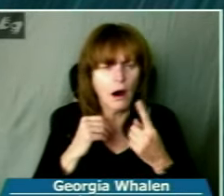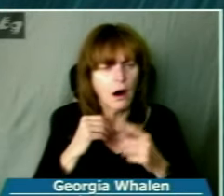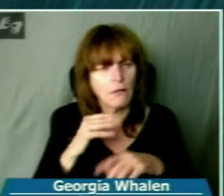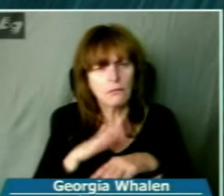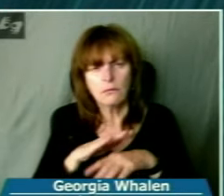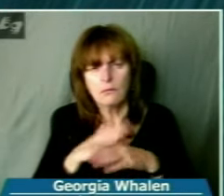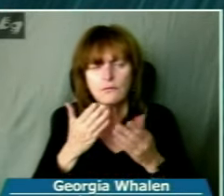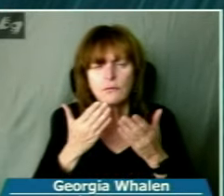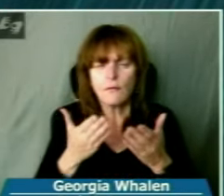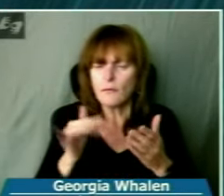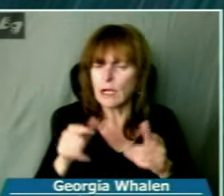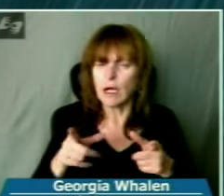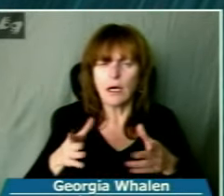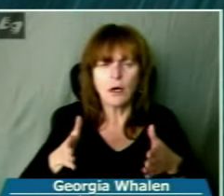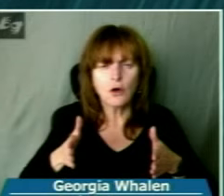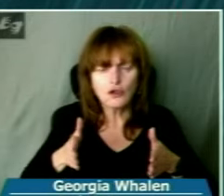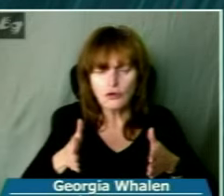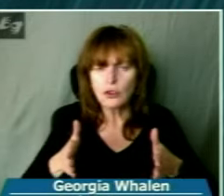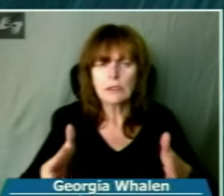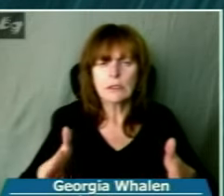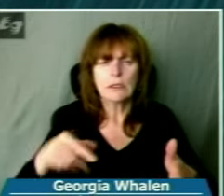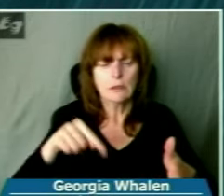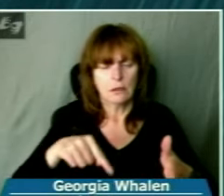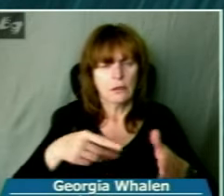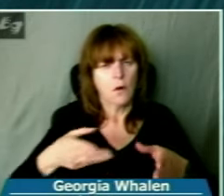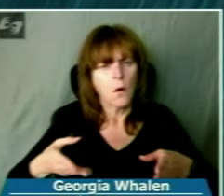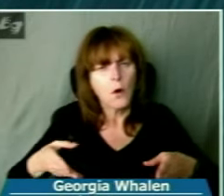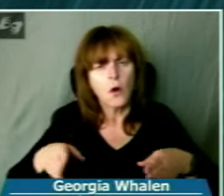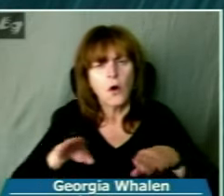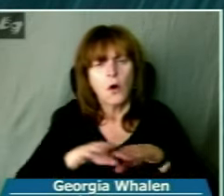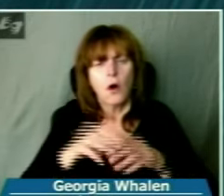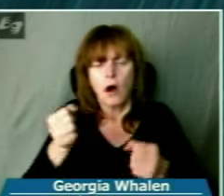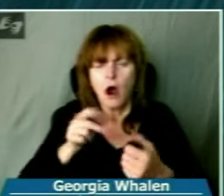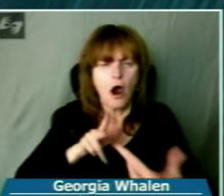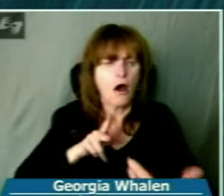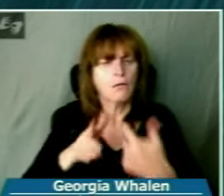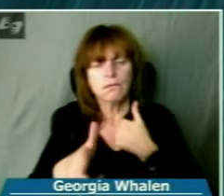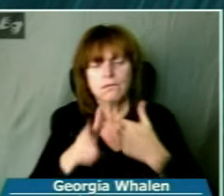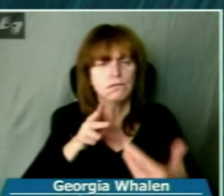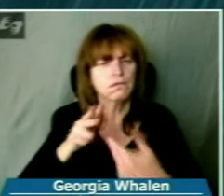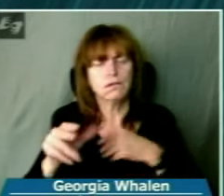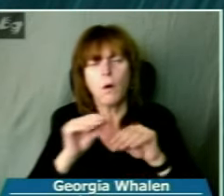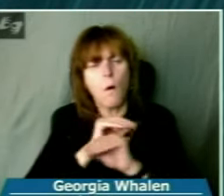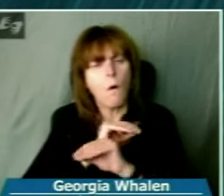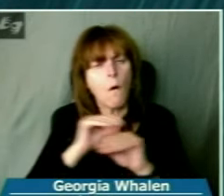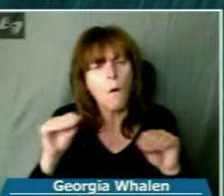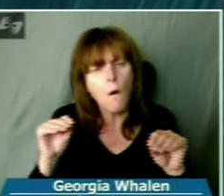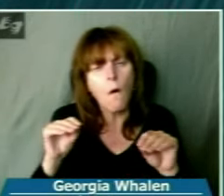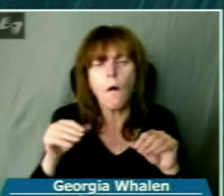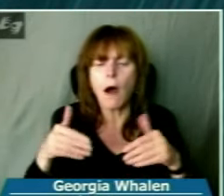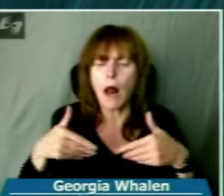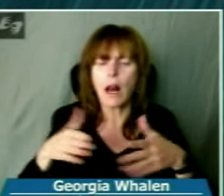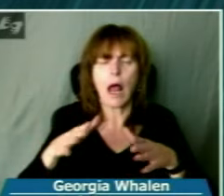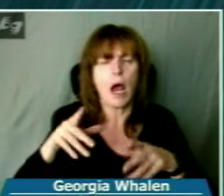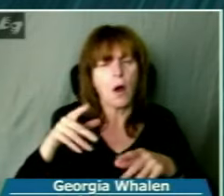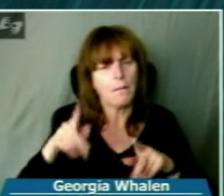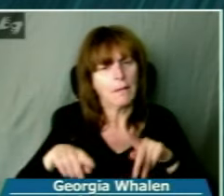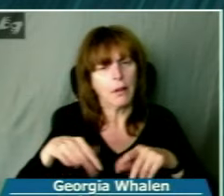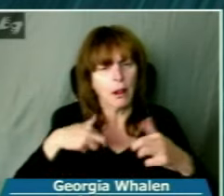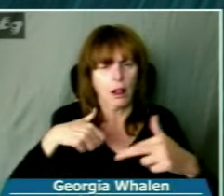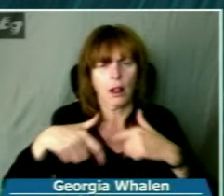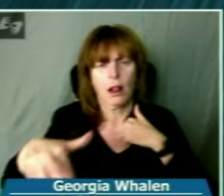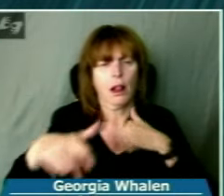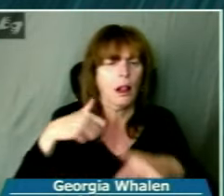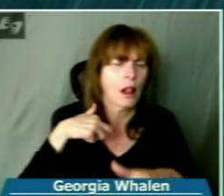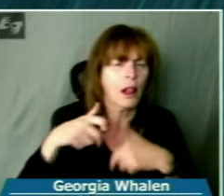pedestrians only to help with physical distancing? Thank you, Mike. You know, this has been a question I think we've tried to address a number of